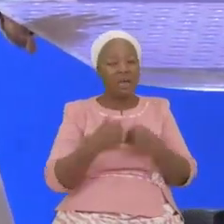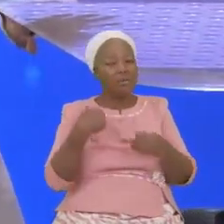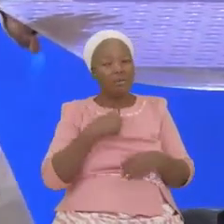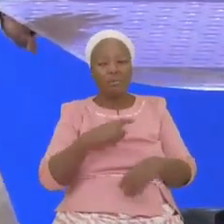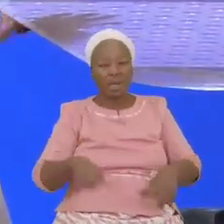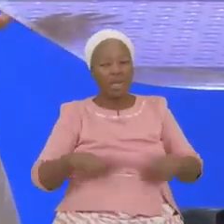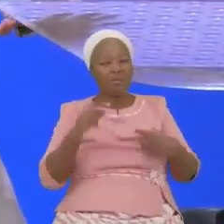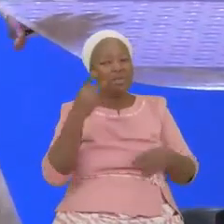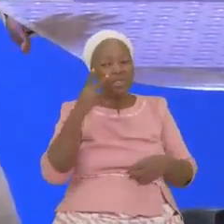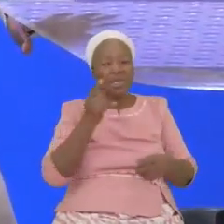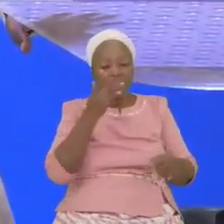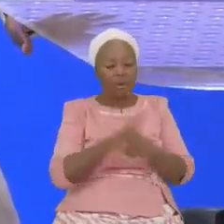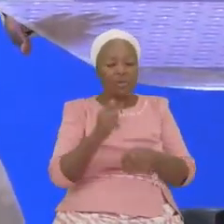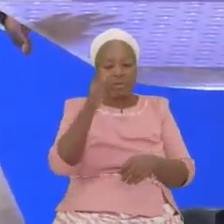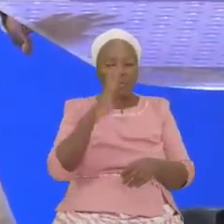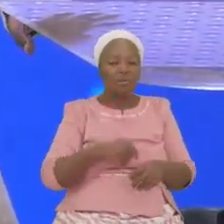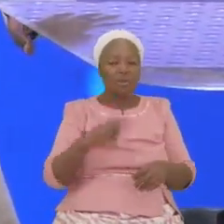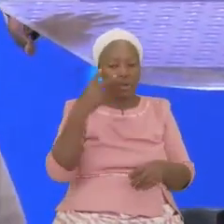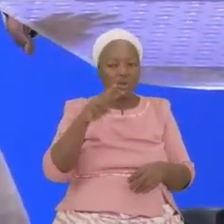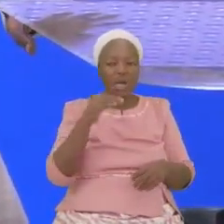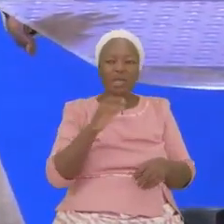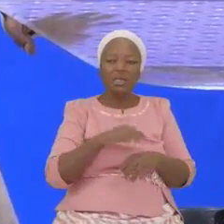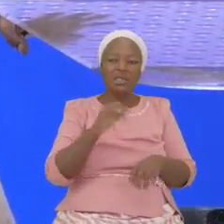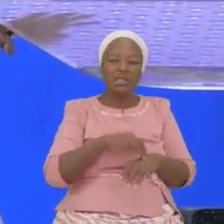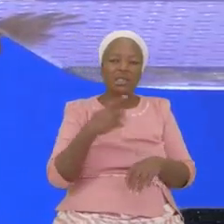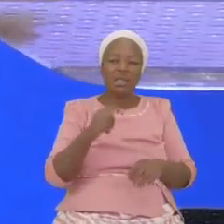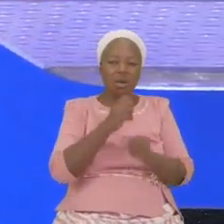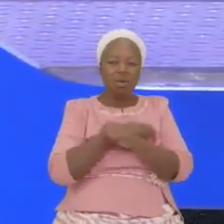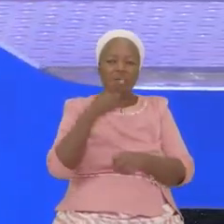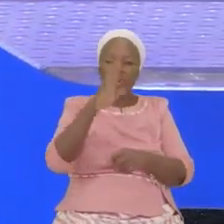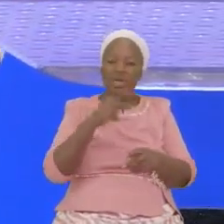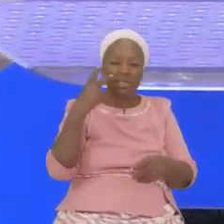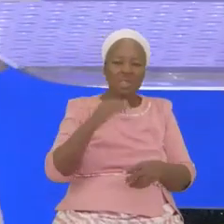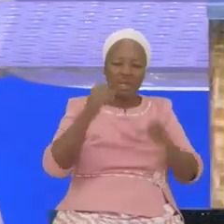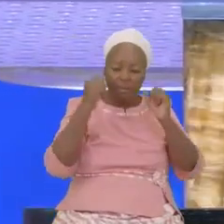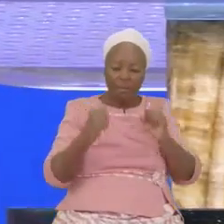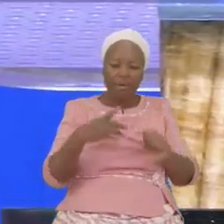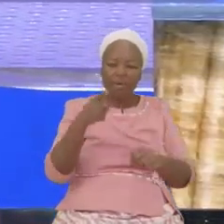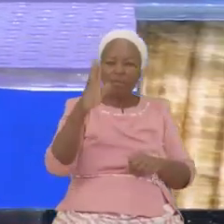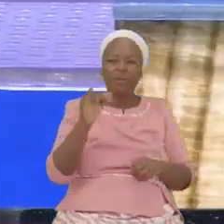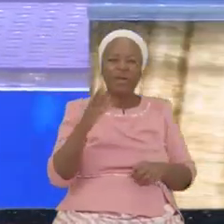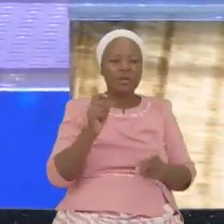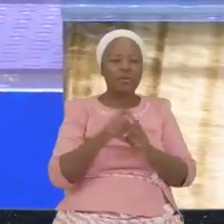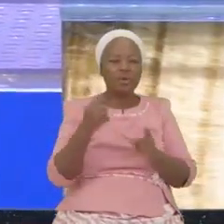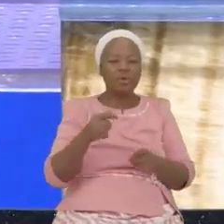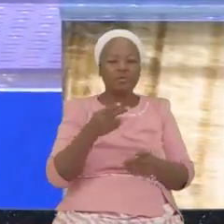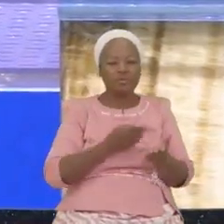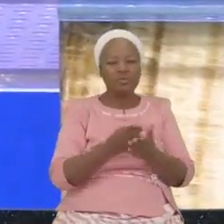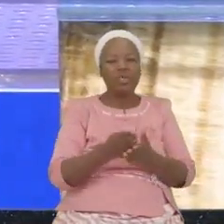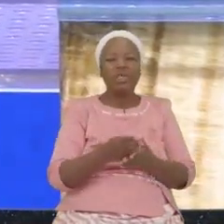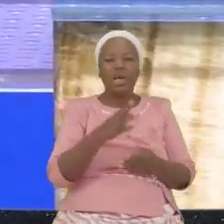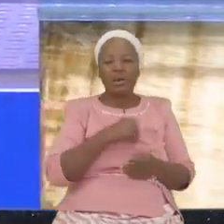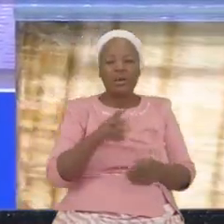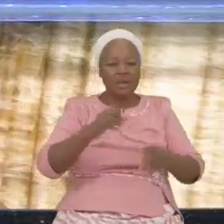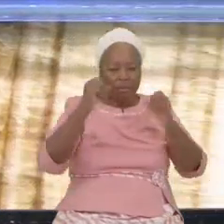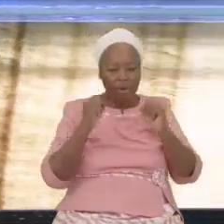at the promises of God. We look at the love of God. And now we look at the power of God. By the word of truth, and by the power